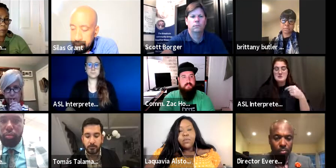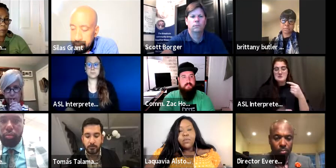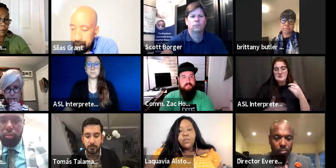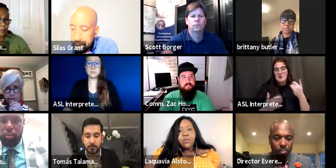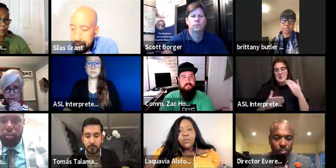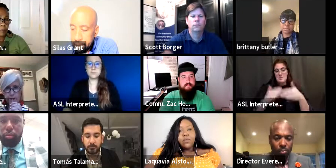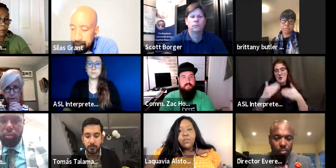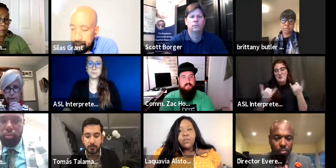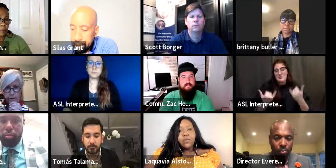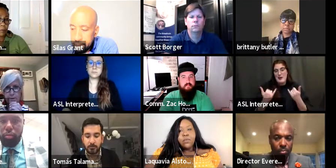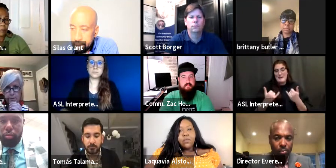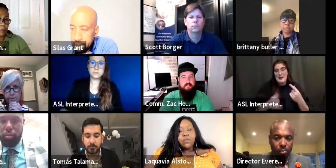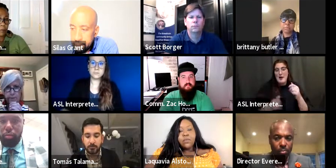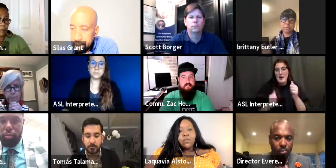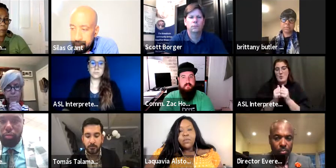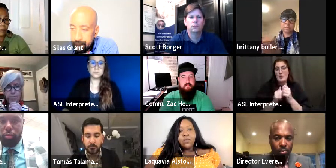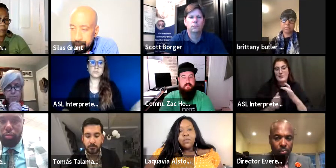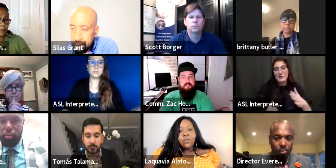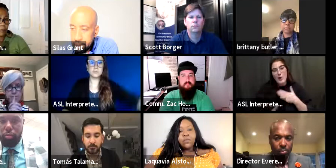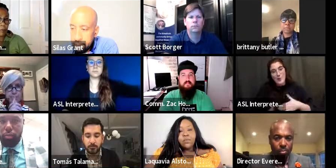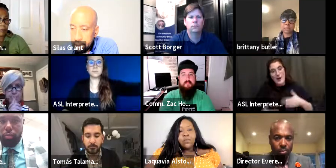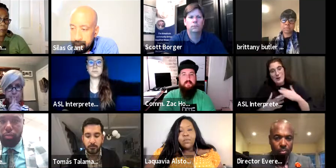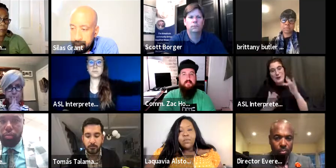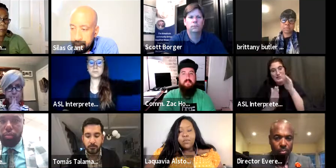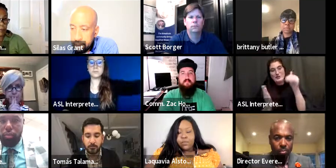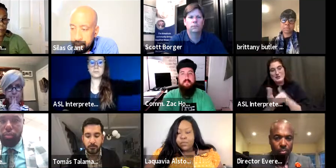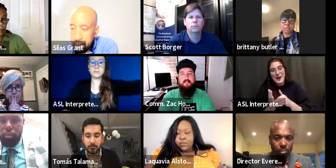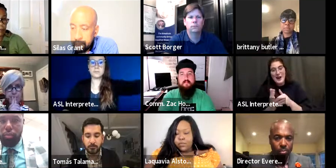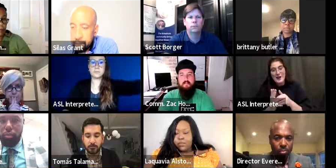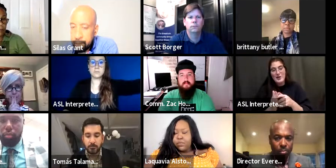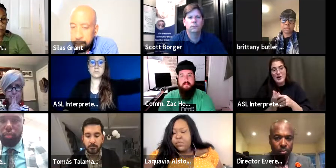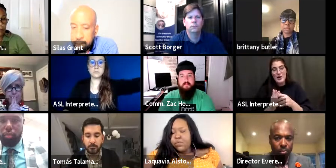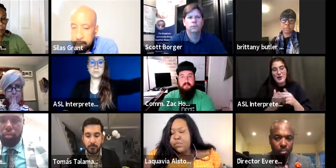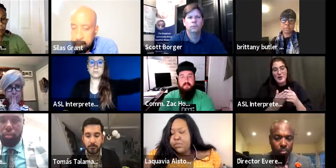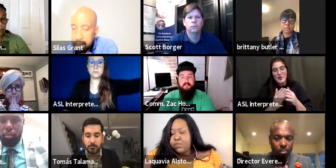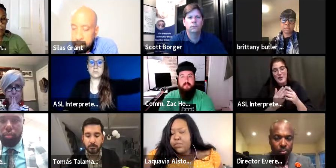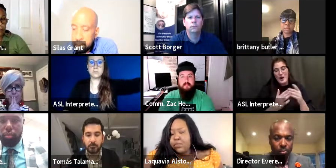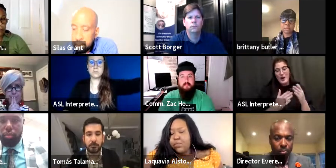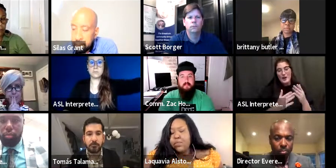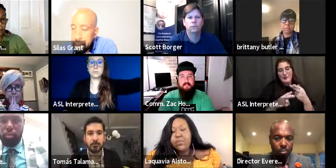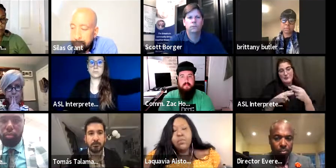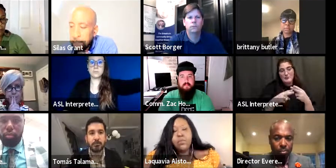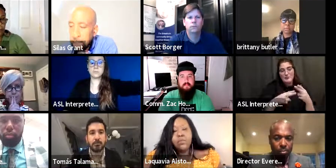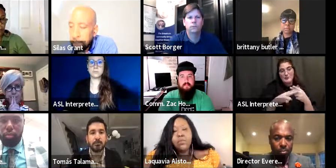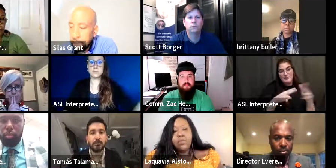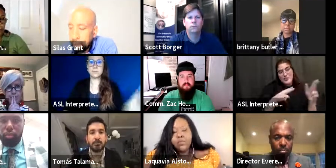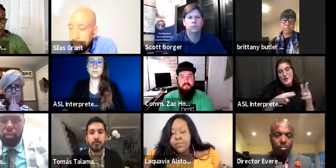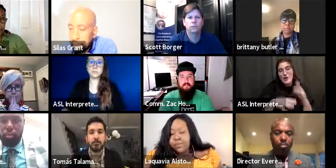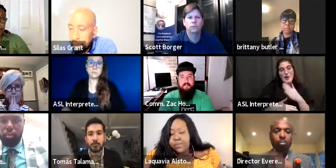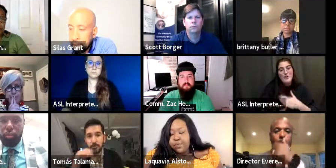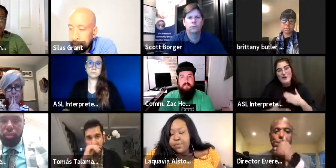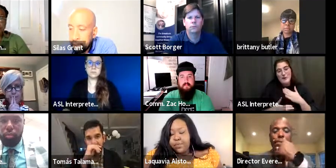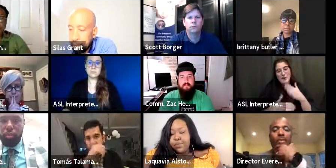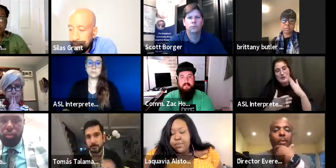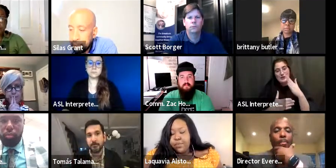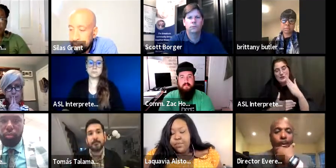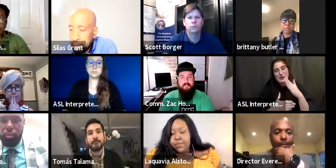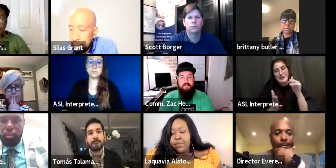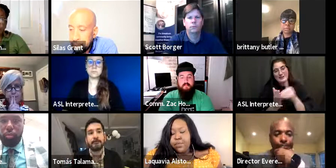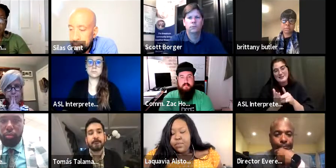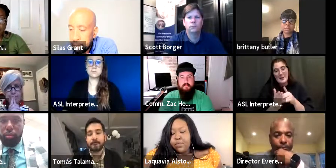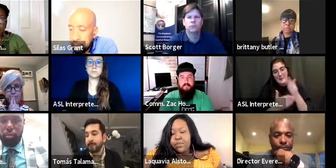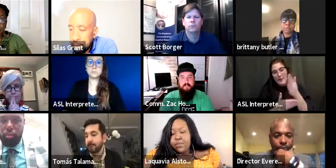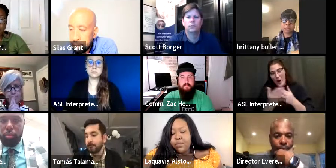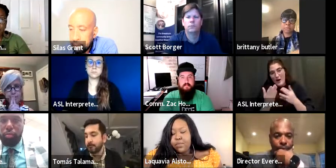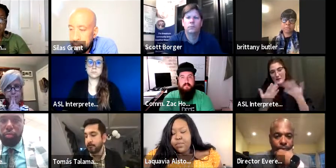the recreation center piece. I think the interim recreation piece is already in place, and